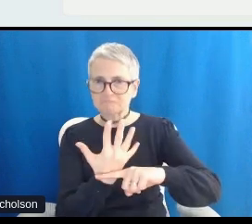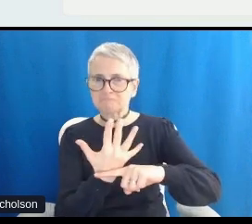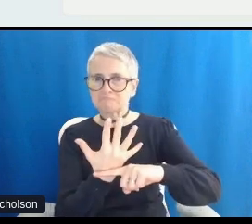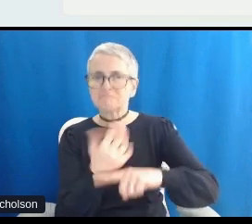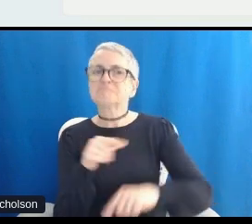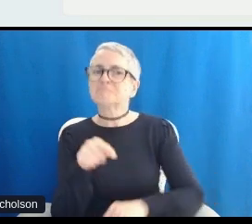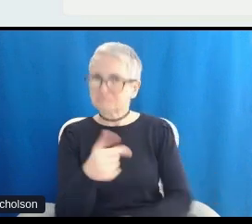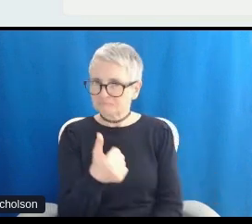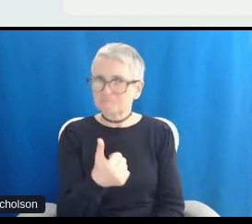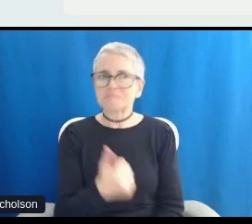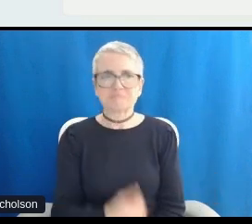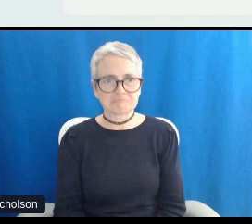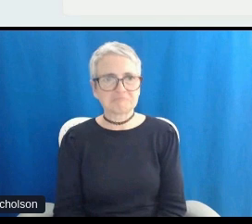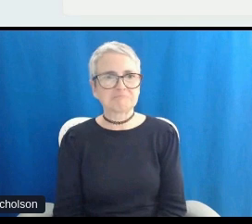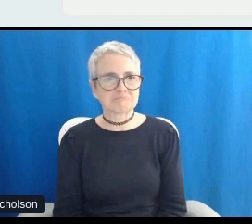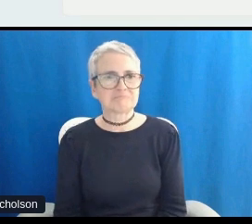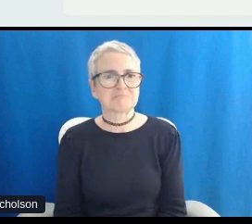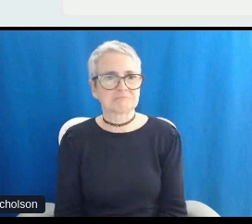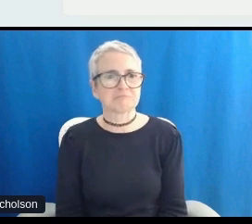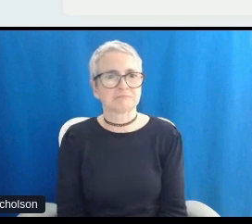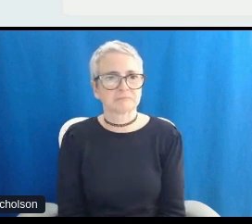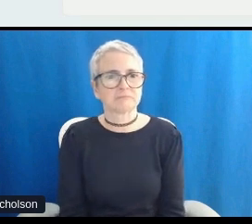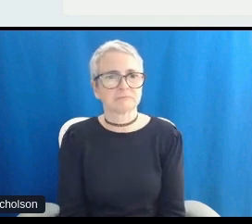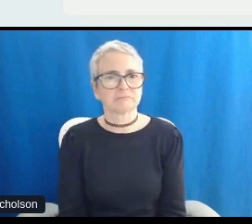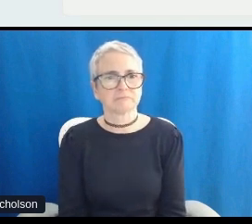Sapling as they reach the final fence.